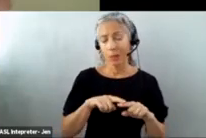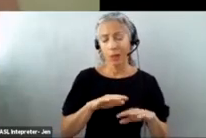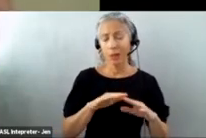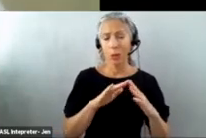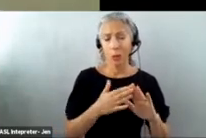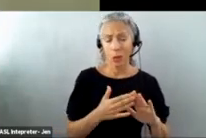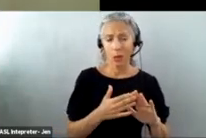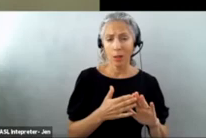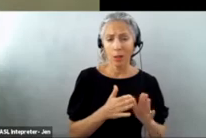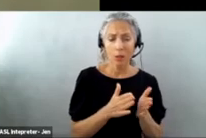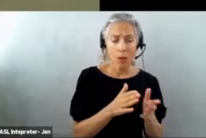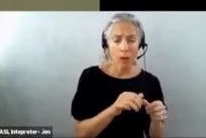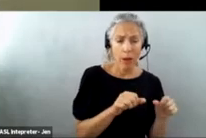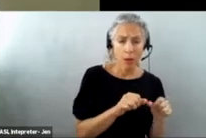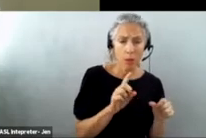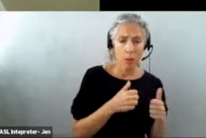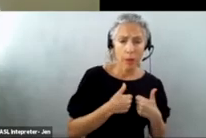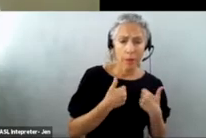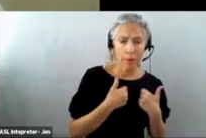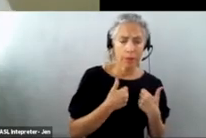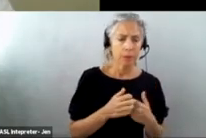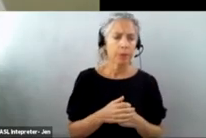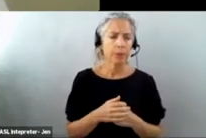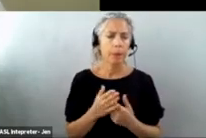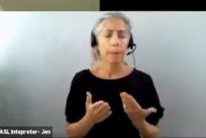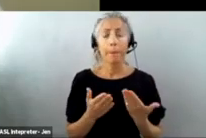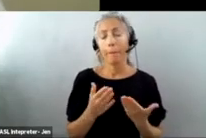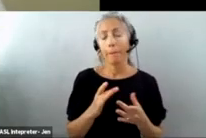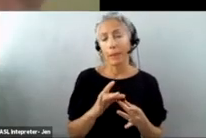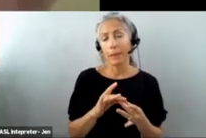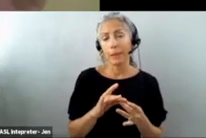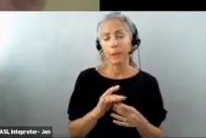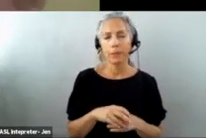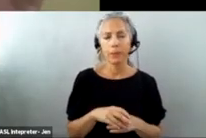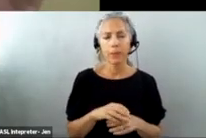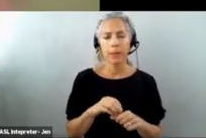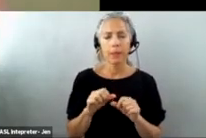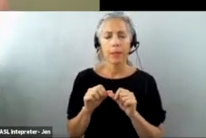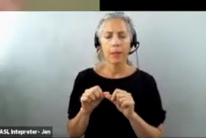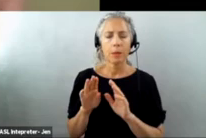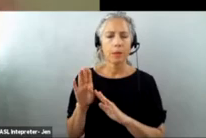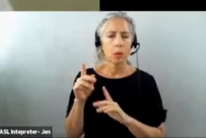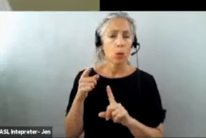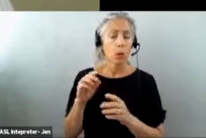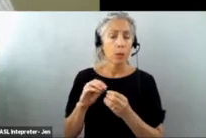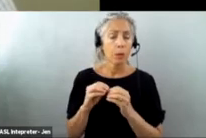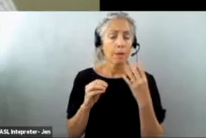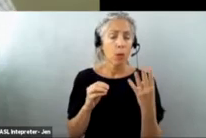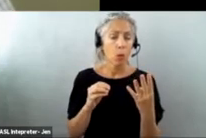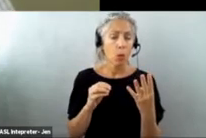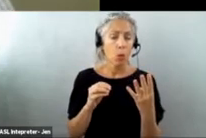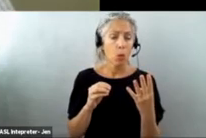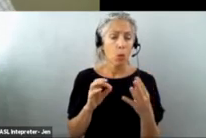the small areas of which we live. But let me just maybe mention, so in the Sustainable Development Goals, number 4 really